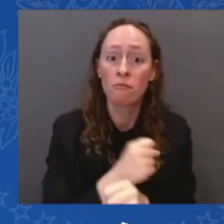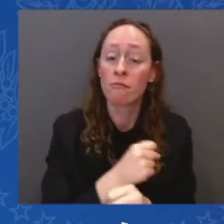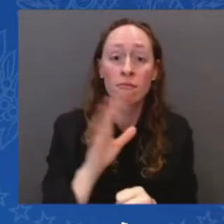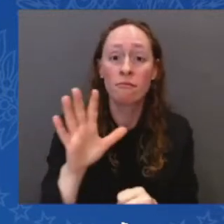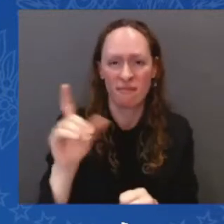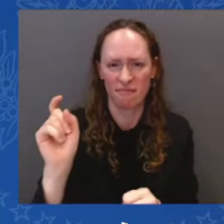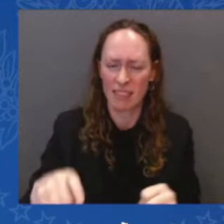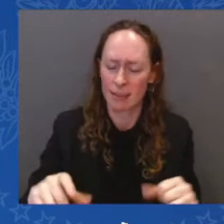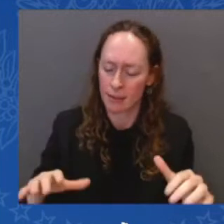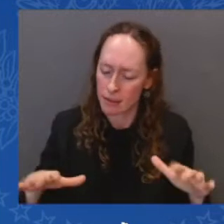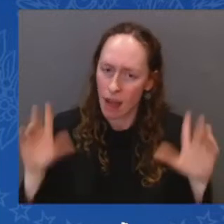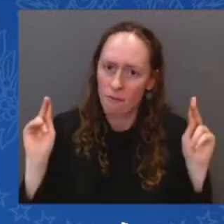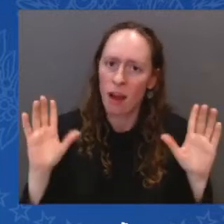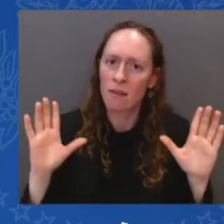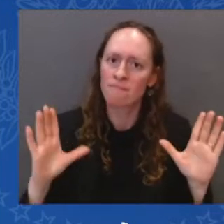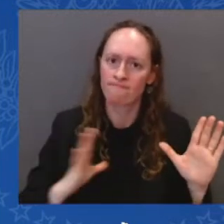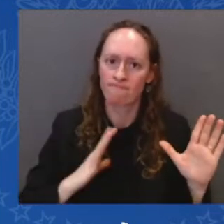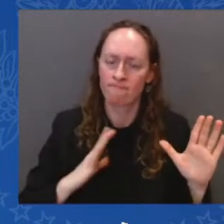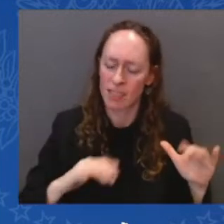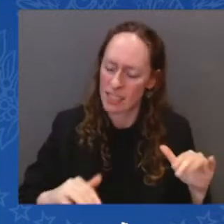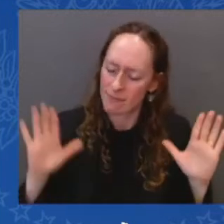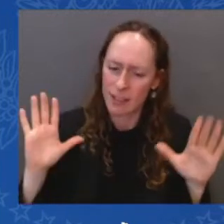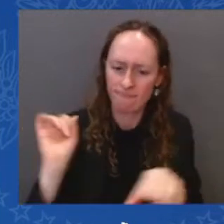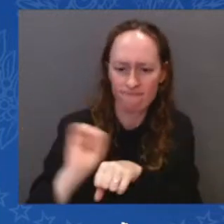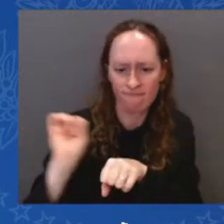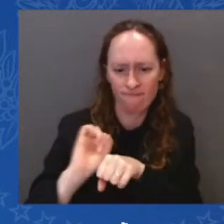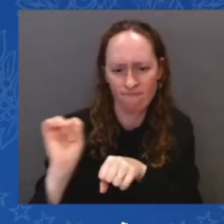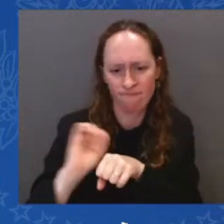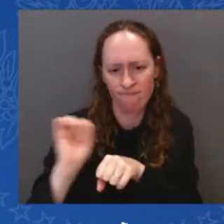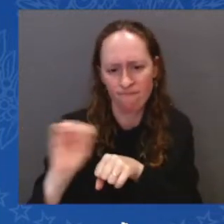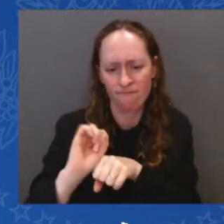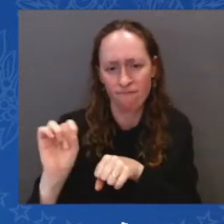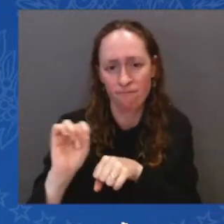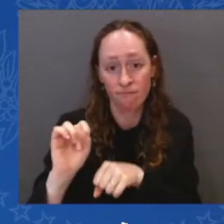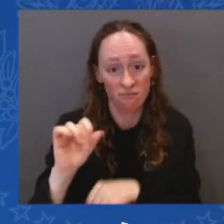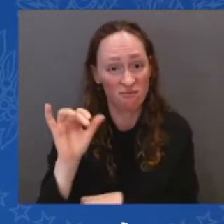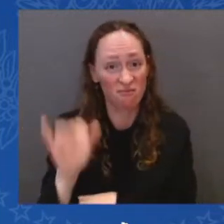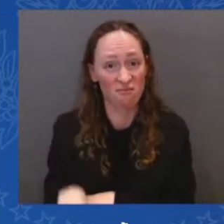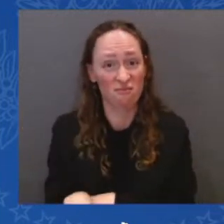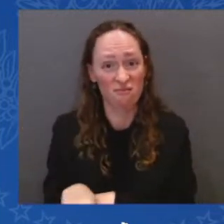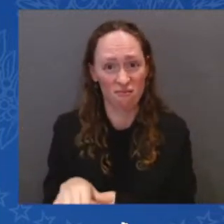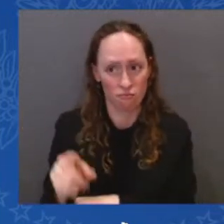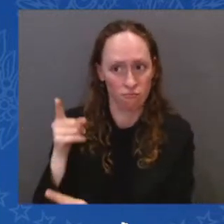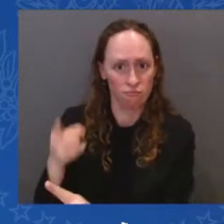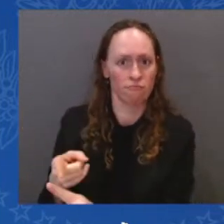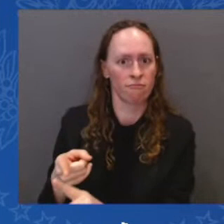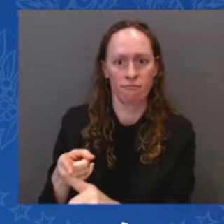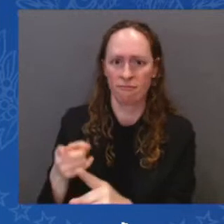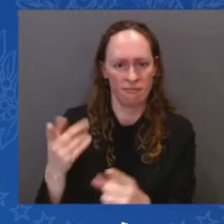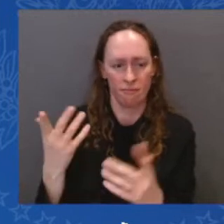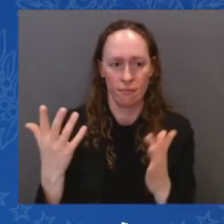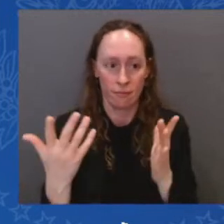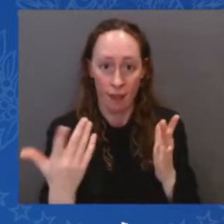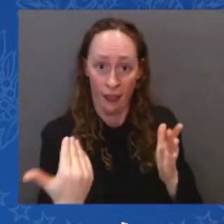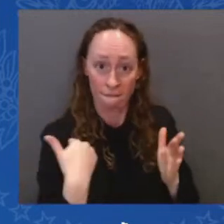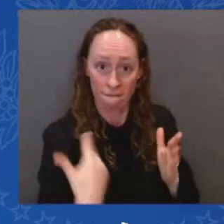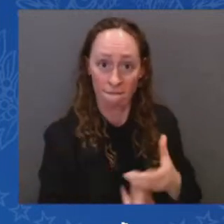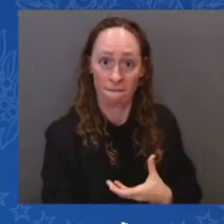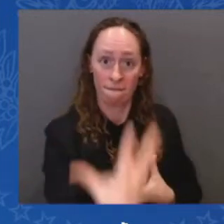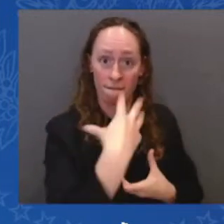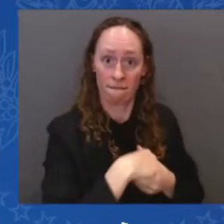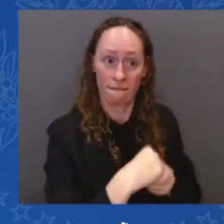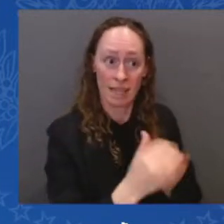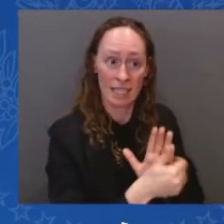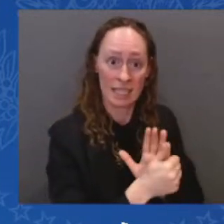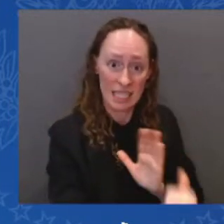has never let his skill languish as just potential. He's always been eager to get into the